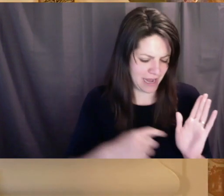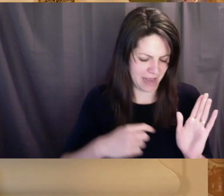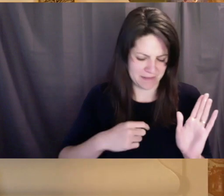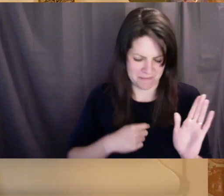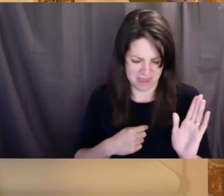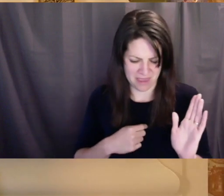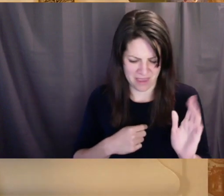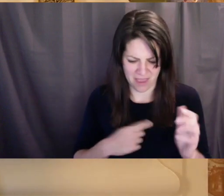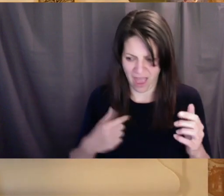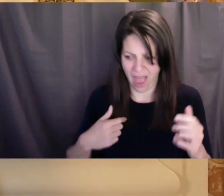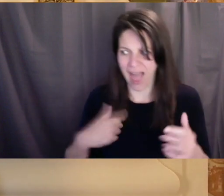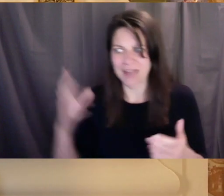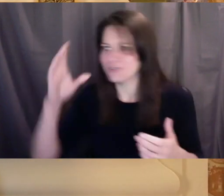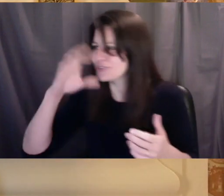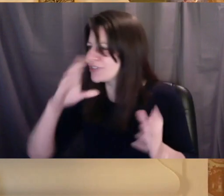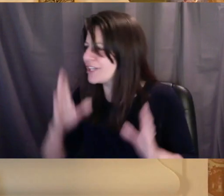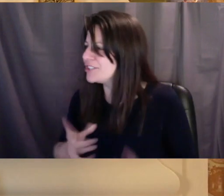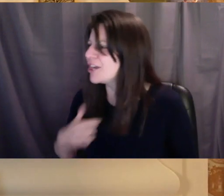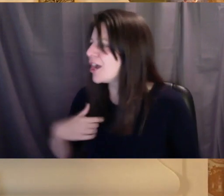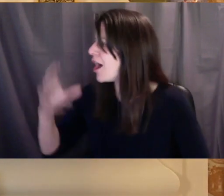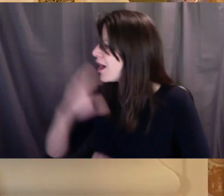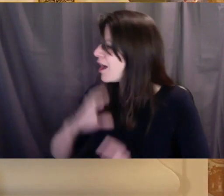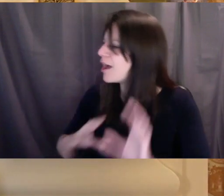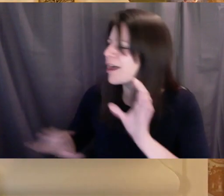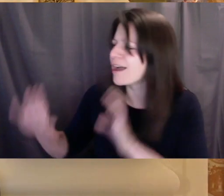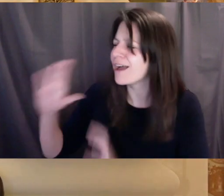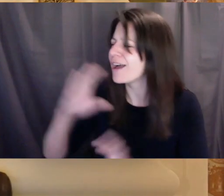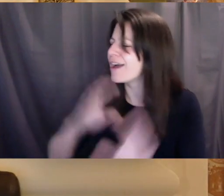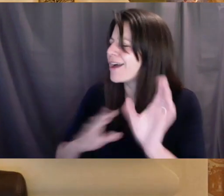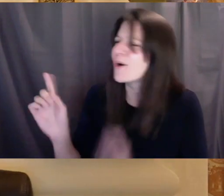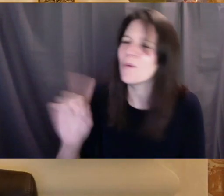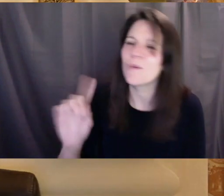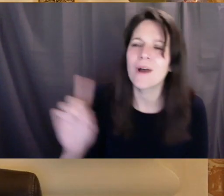Jesus sought me when a stranger,